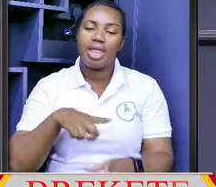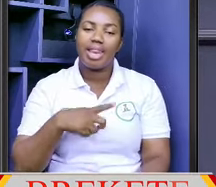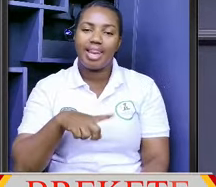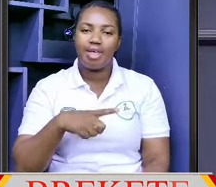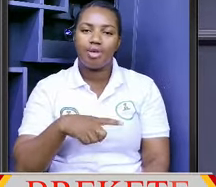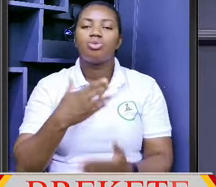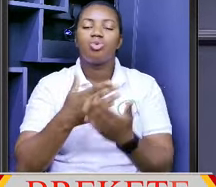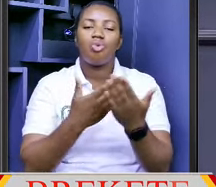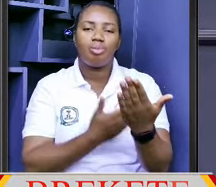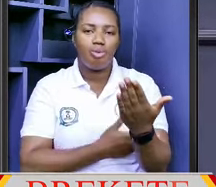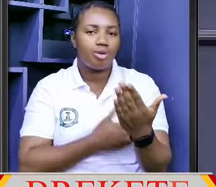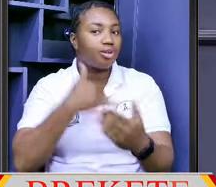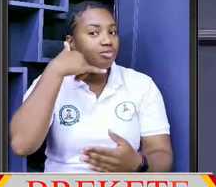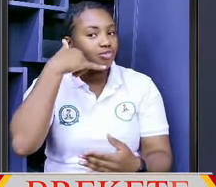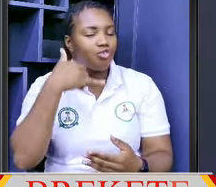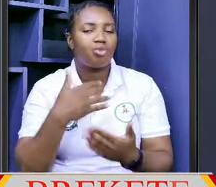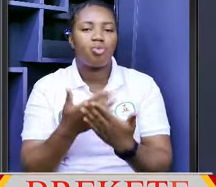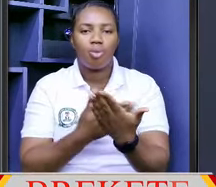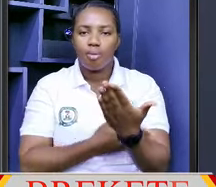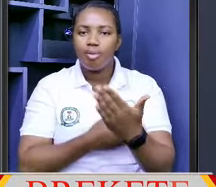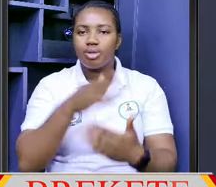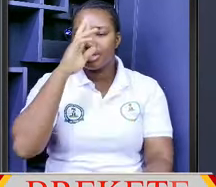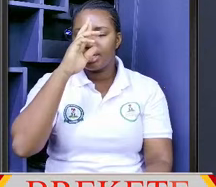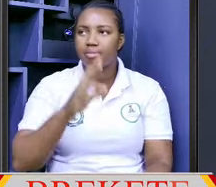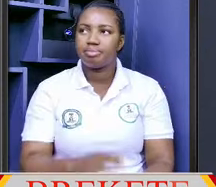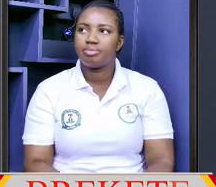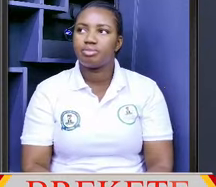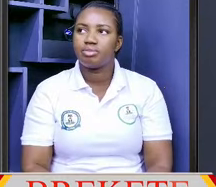sir. Yeah, good morning, sir. Yes, sir.